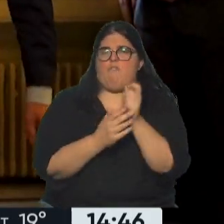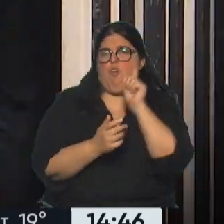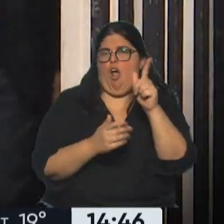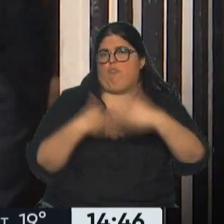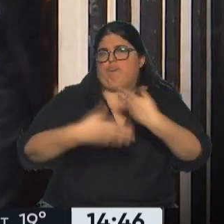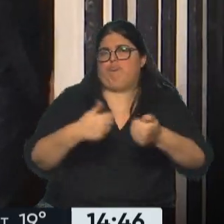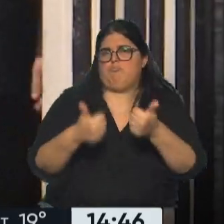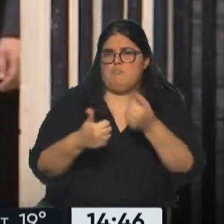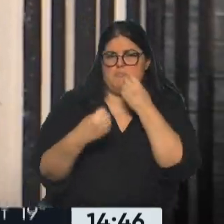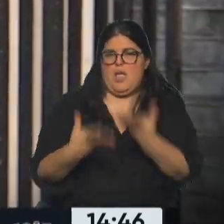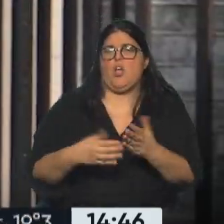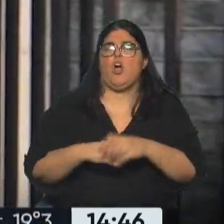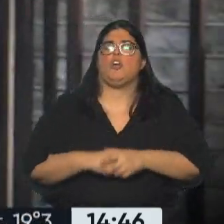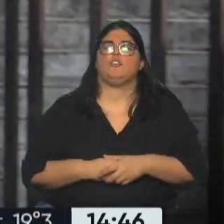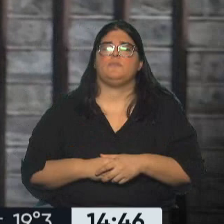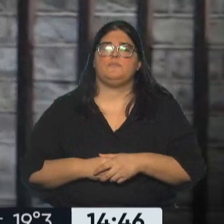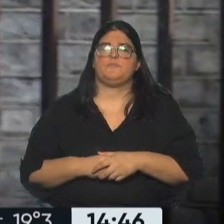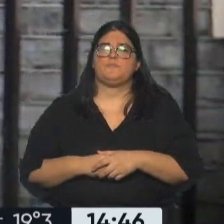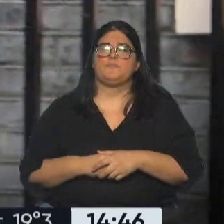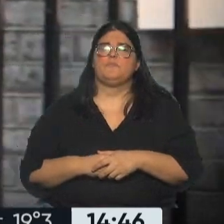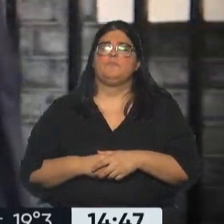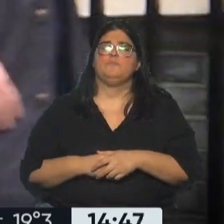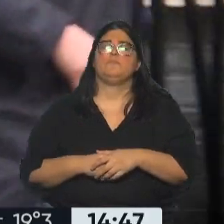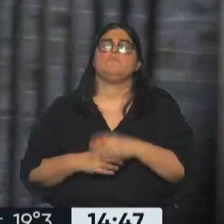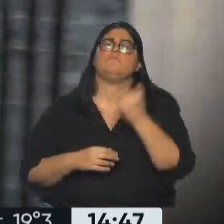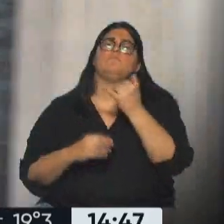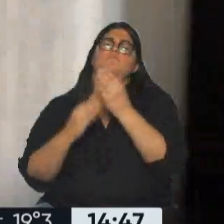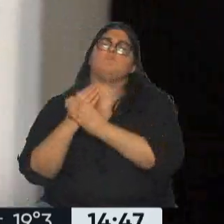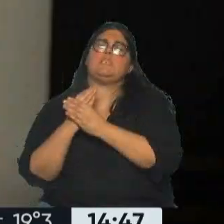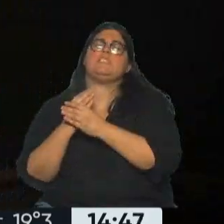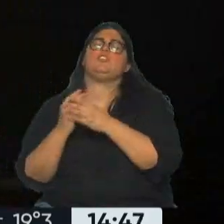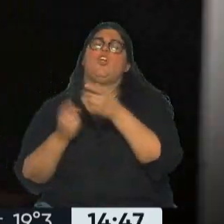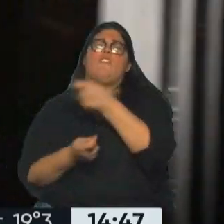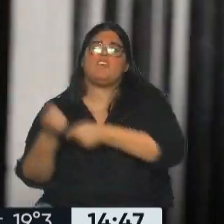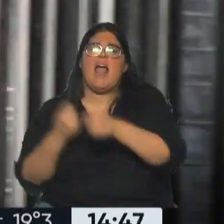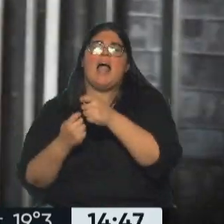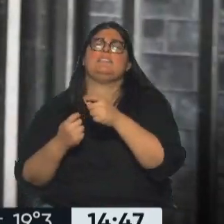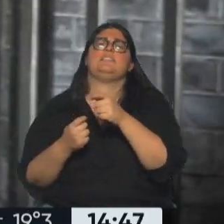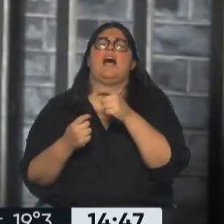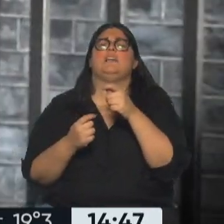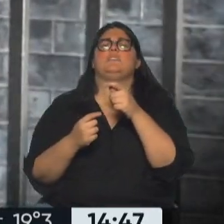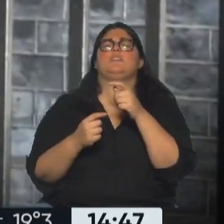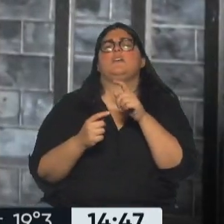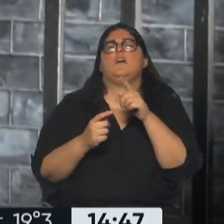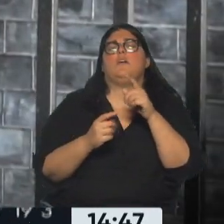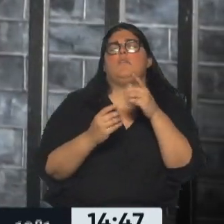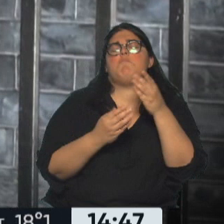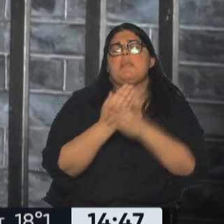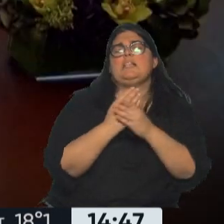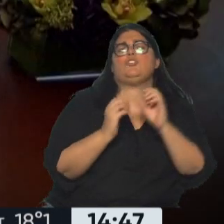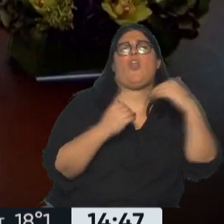entre ellos a Kwasi Kwarteng como ministro de Finanzas y a Jen Cleverly como sucesor de la cartera de